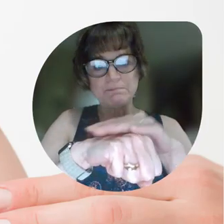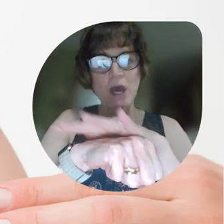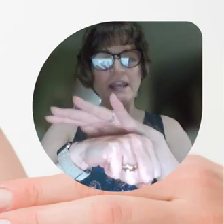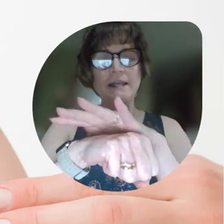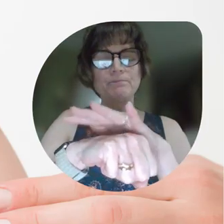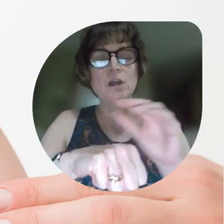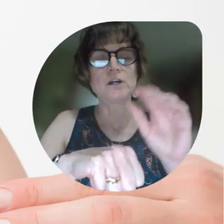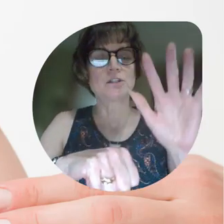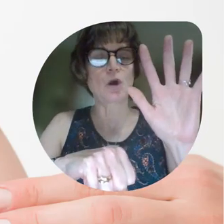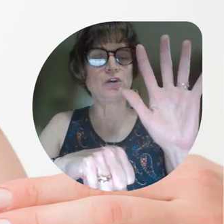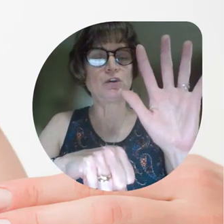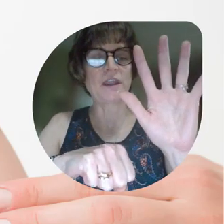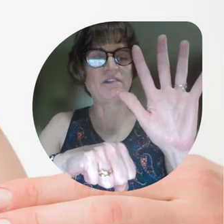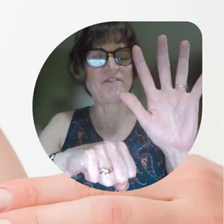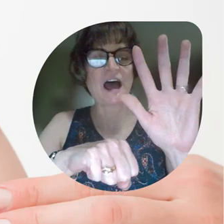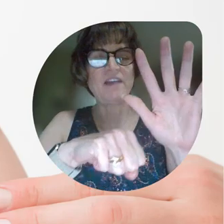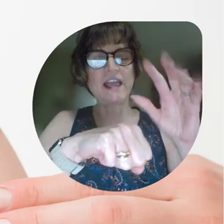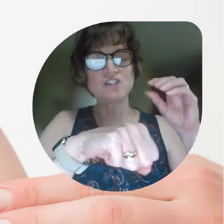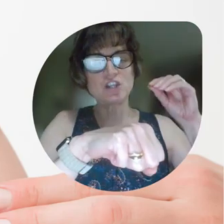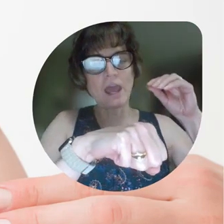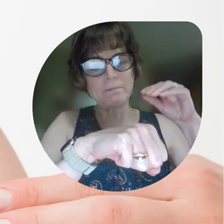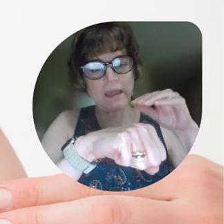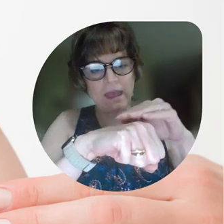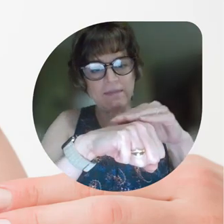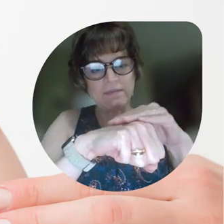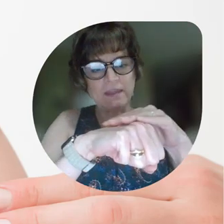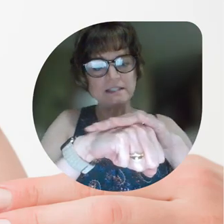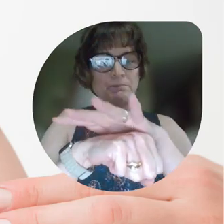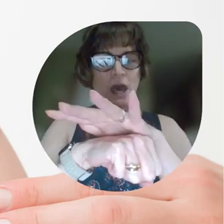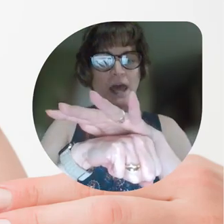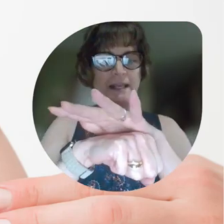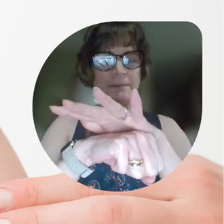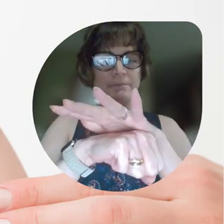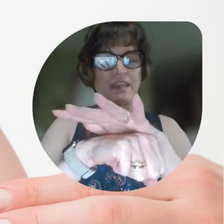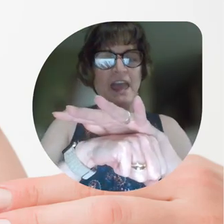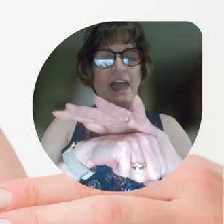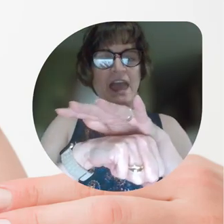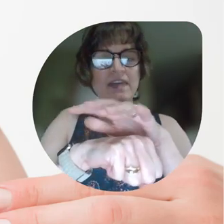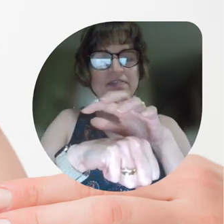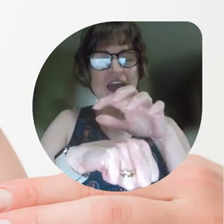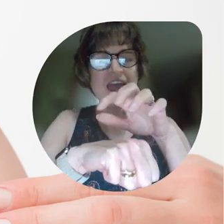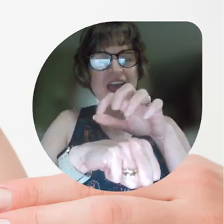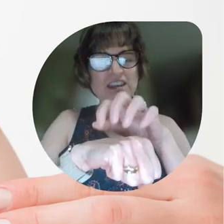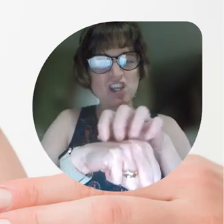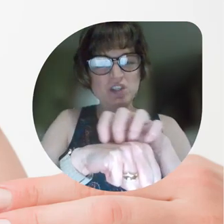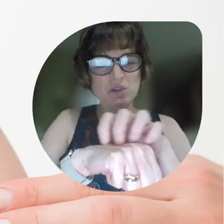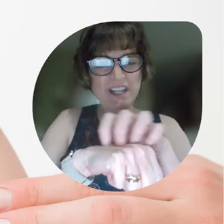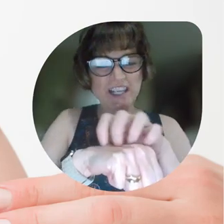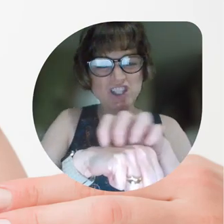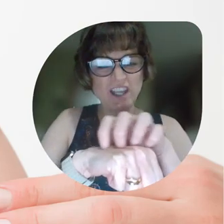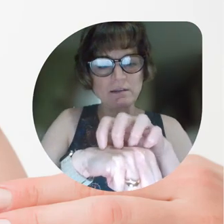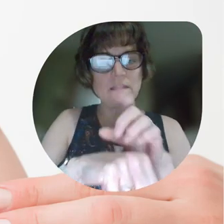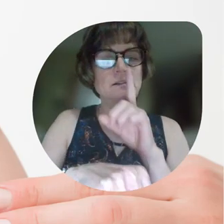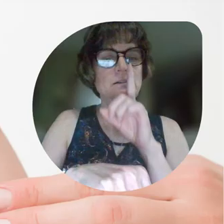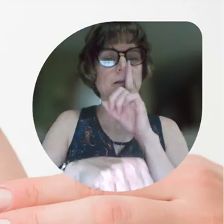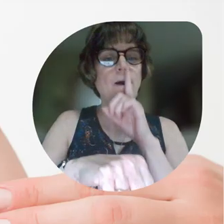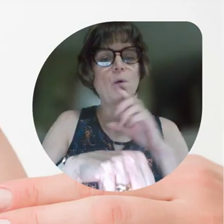it's spreading. So you're going to have a 5-hand shape and then it's spreading. And then you would itch